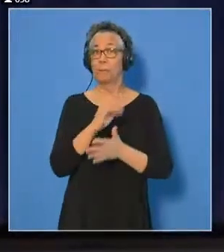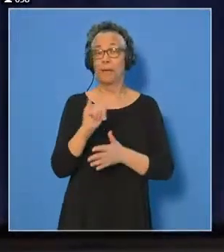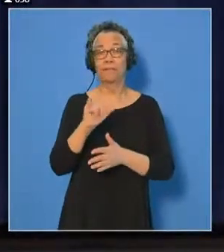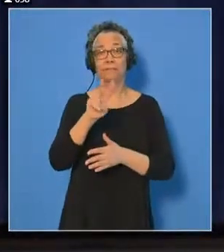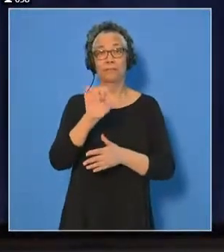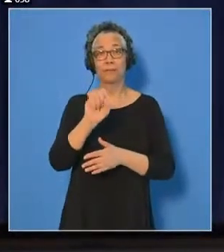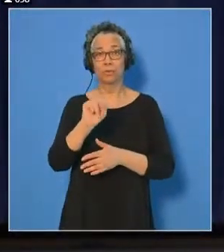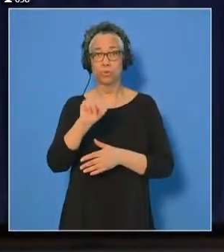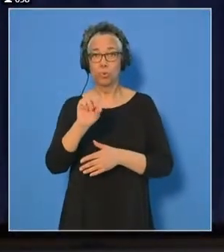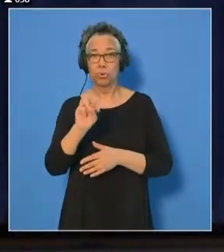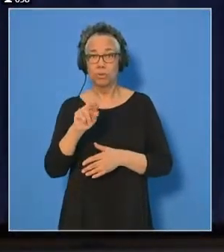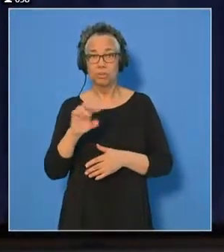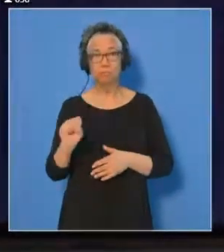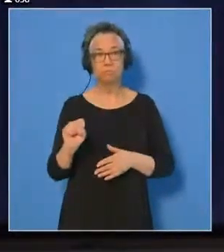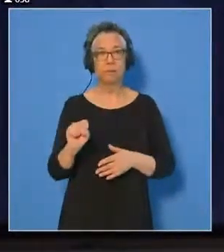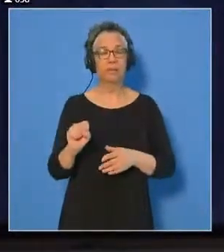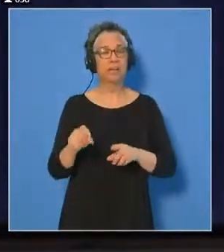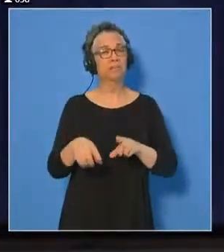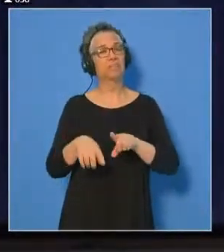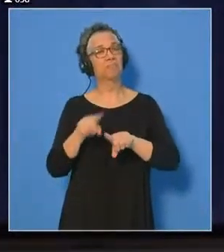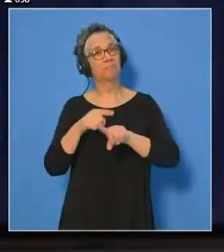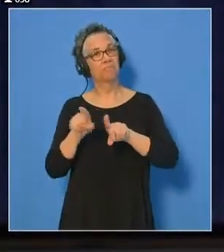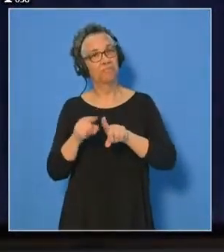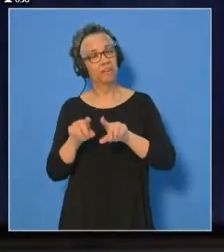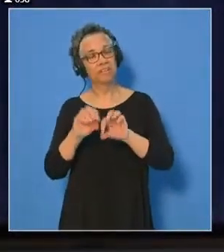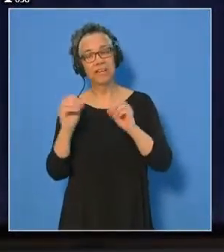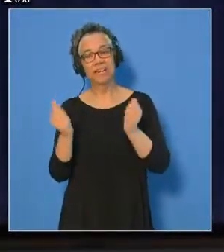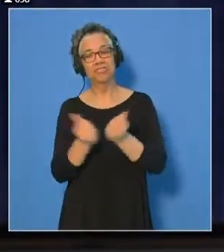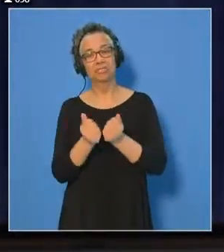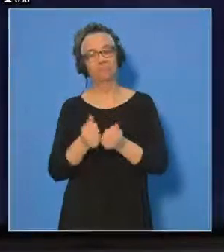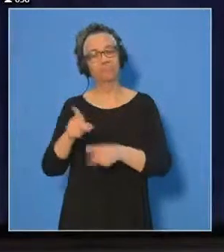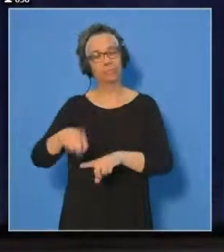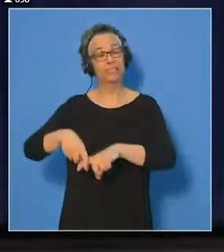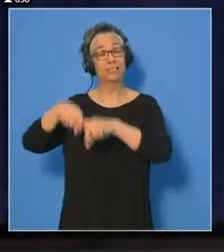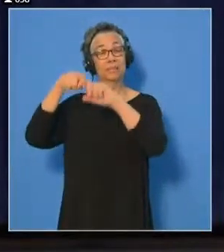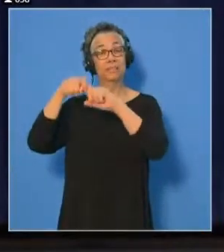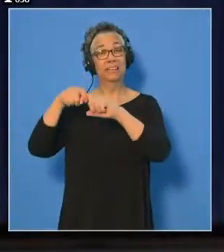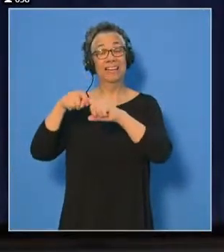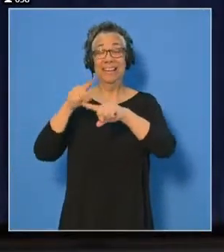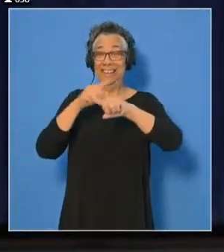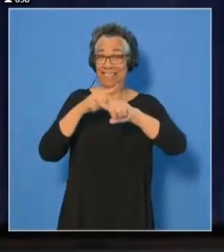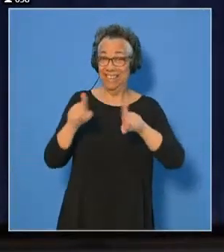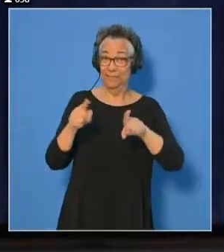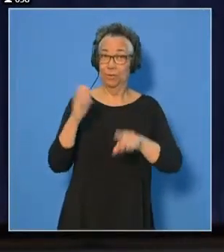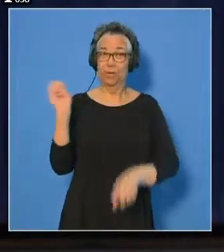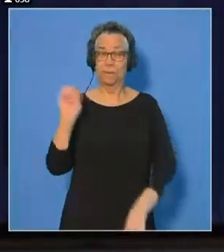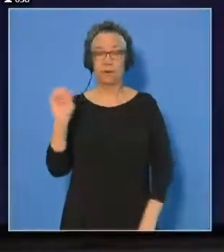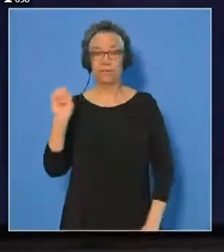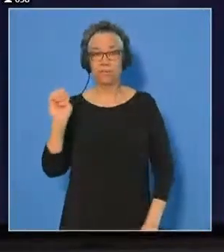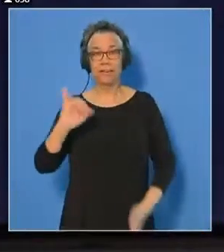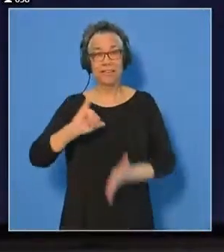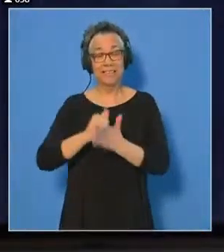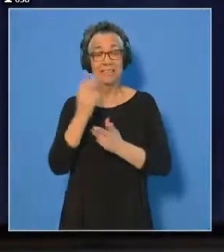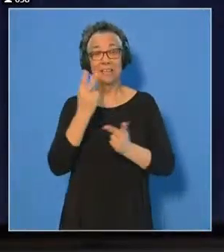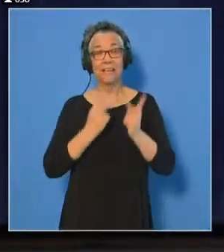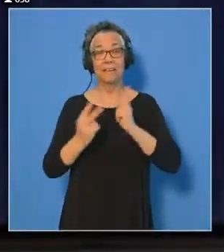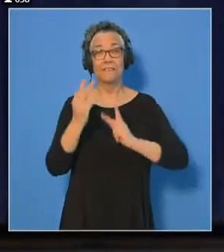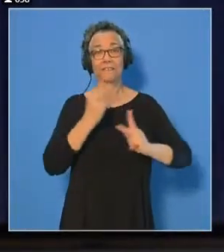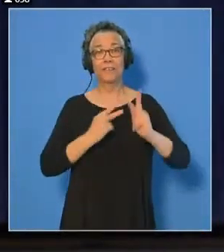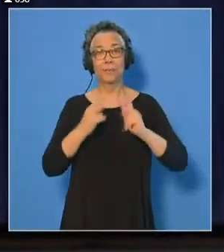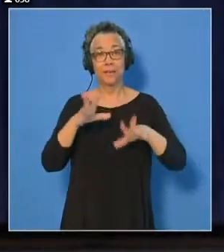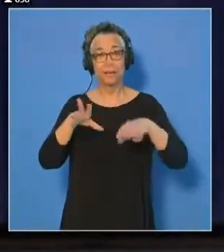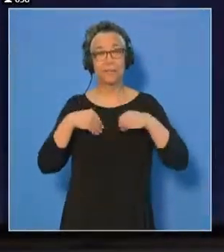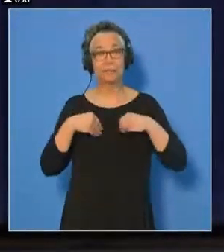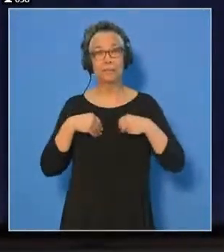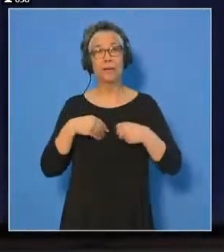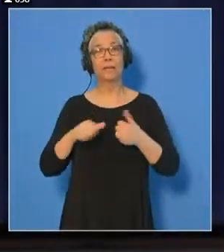agencies, including government departments, have been put on hold unless it is an emergency and these visits are approved by the